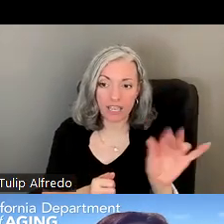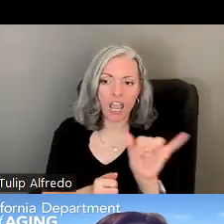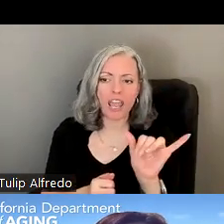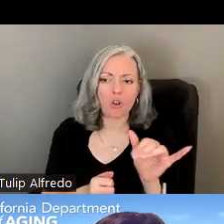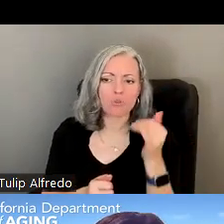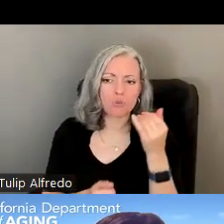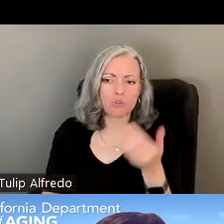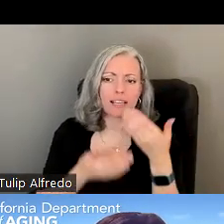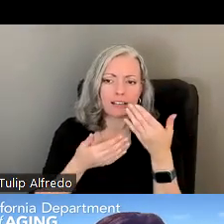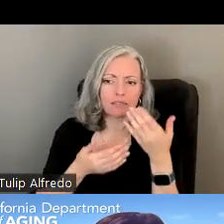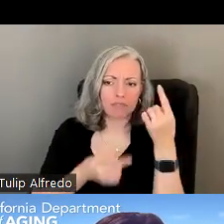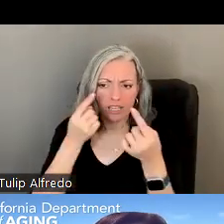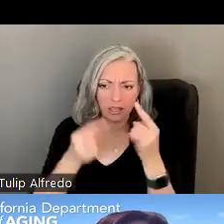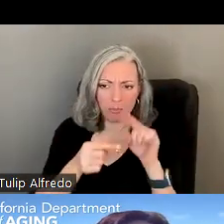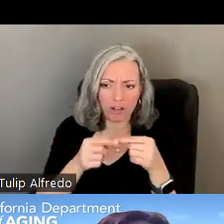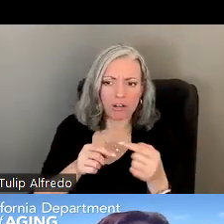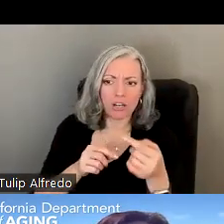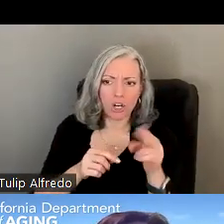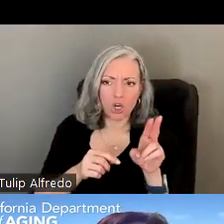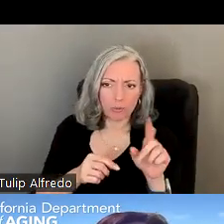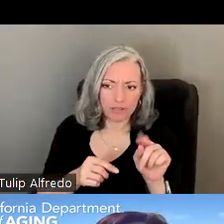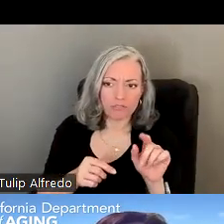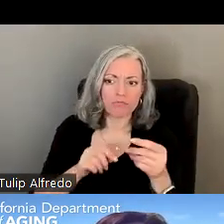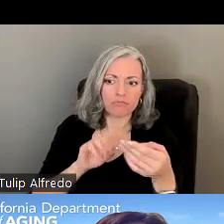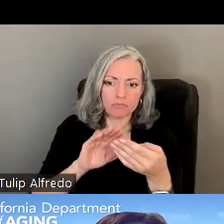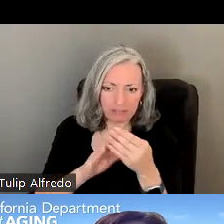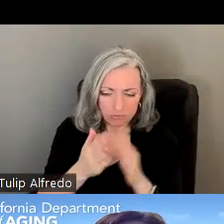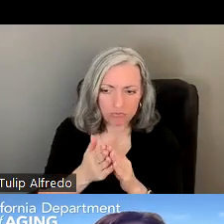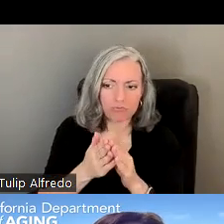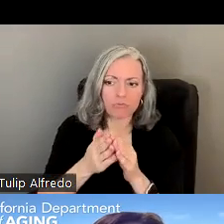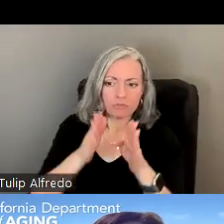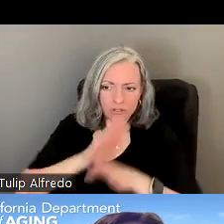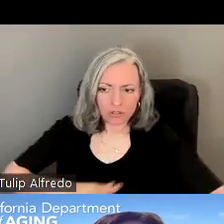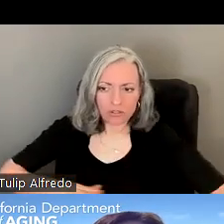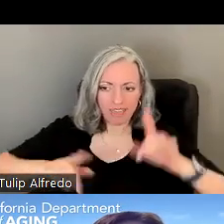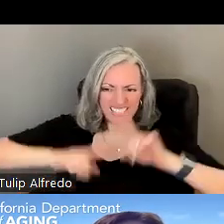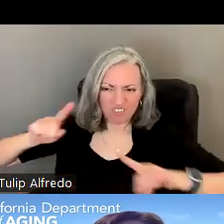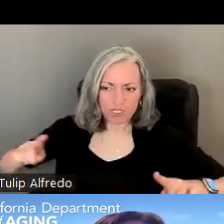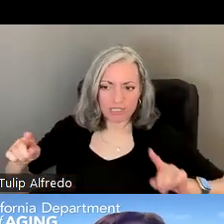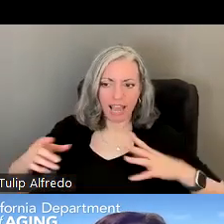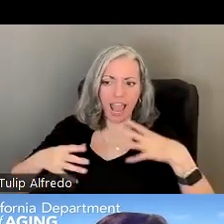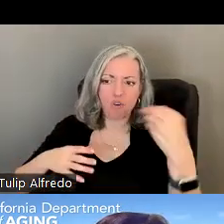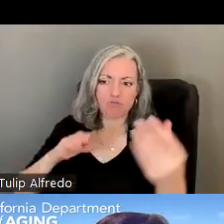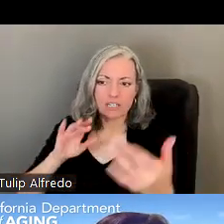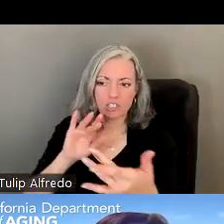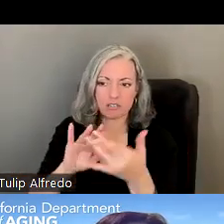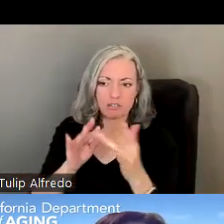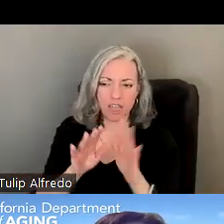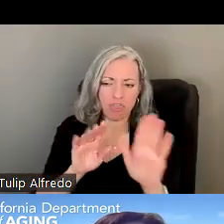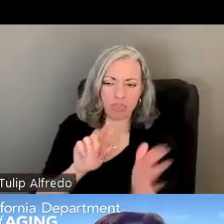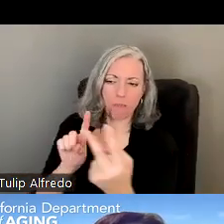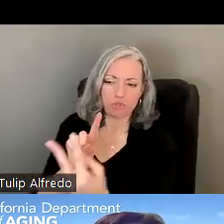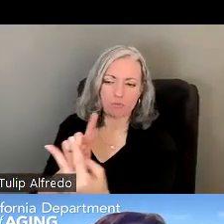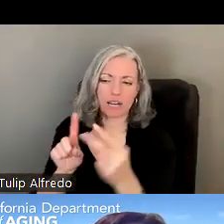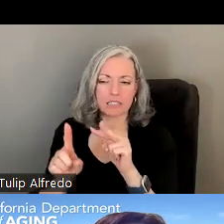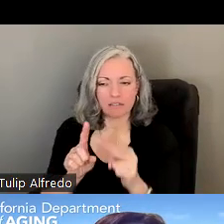consideration still of the urban and rural areas and the differences in outreach, engaging, and getting their perspective